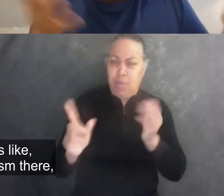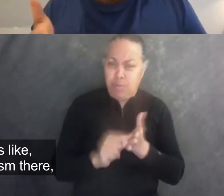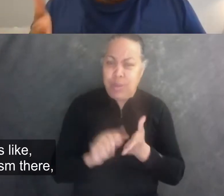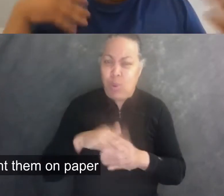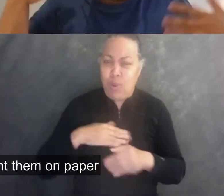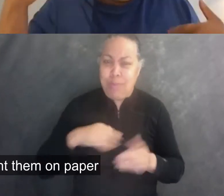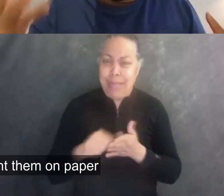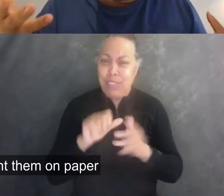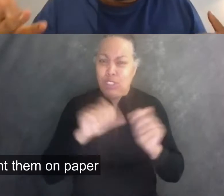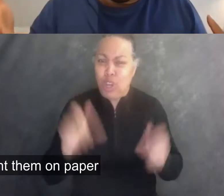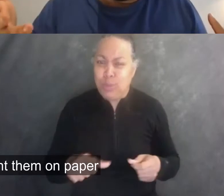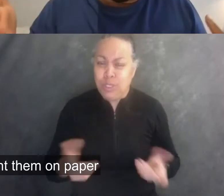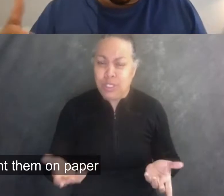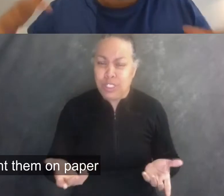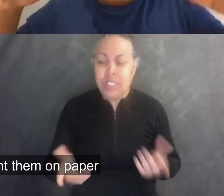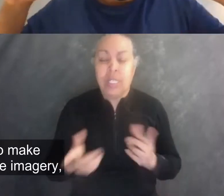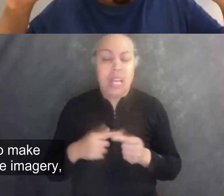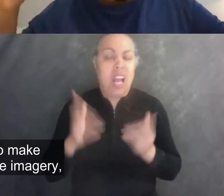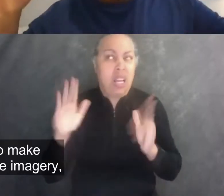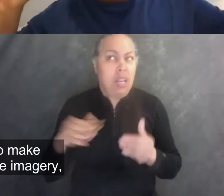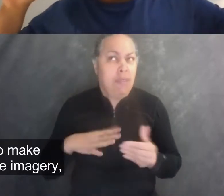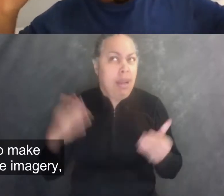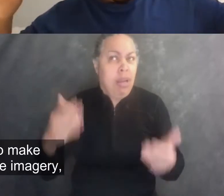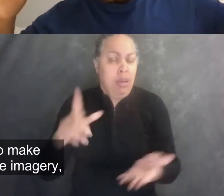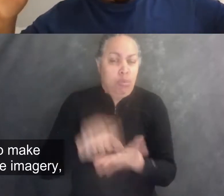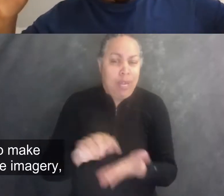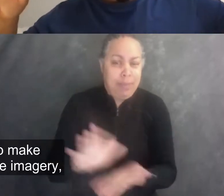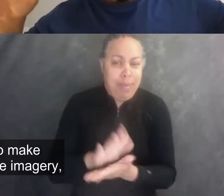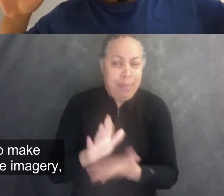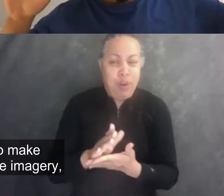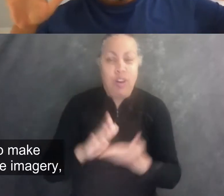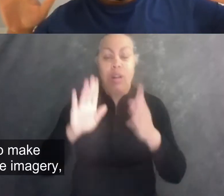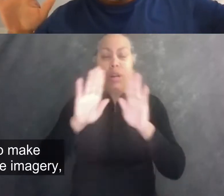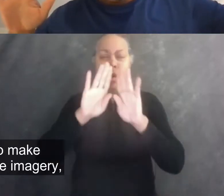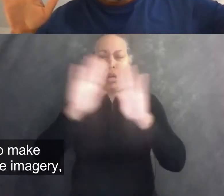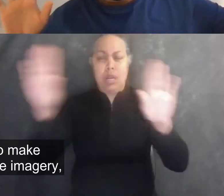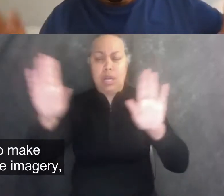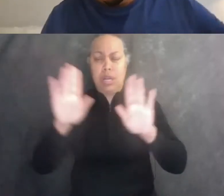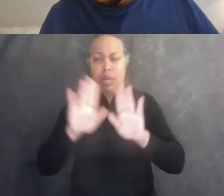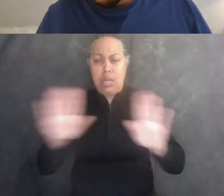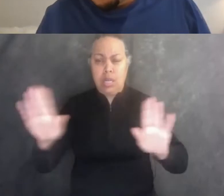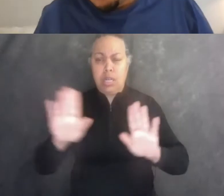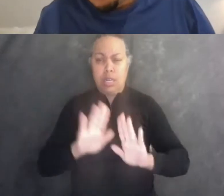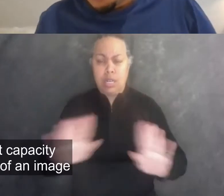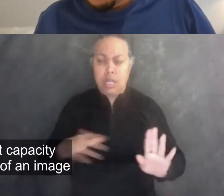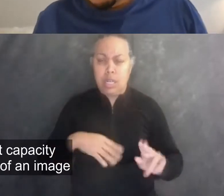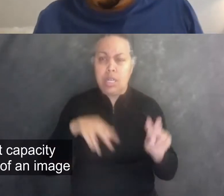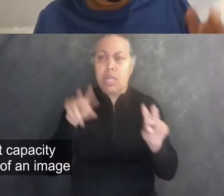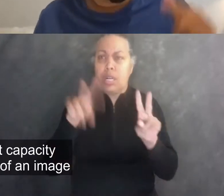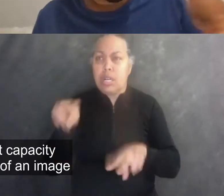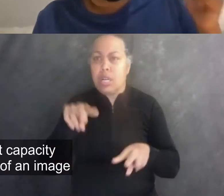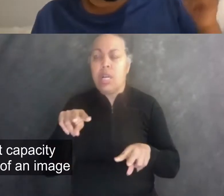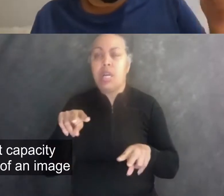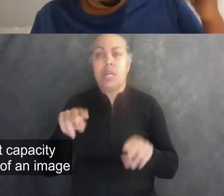was a schism there. But when I started to print them on paper and I started to make wallpapers with the imagery, there's a